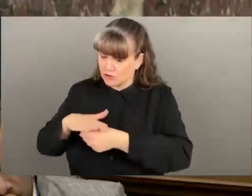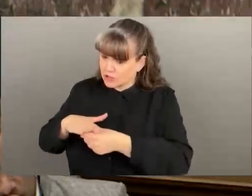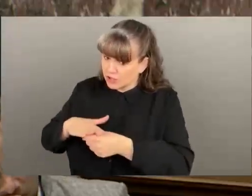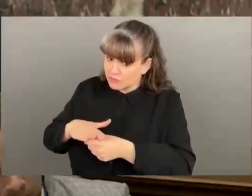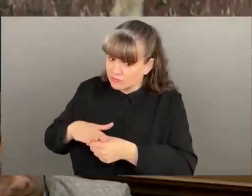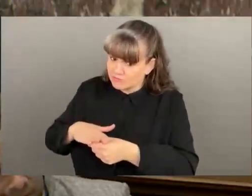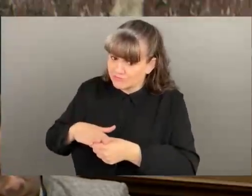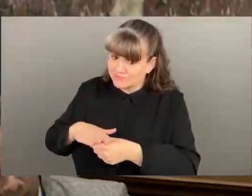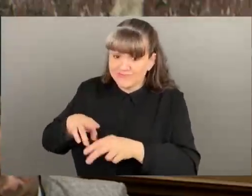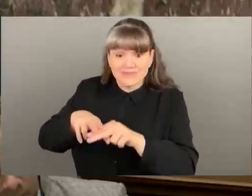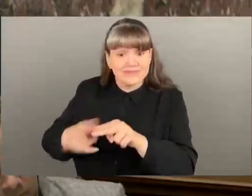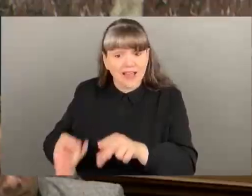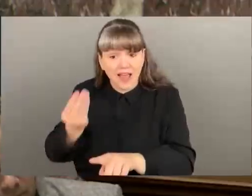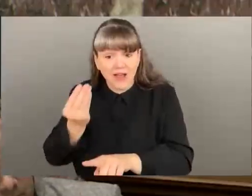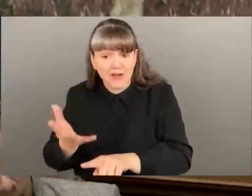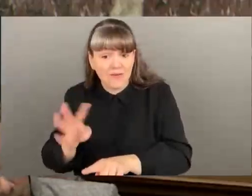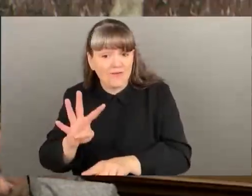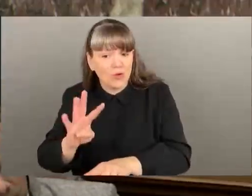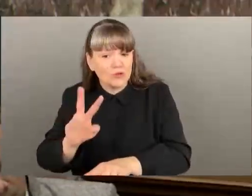42%.